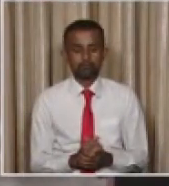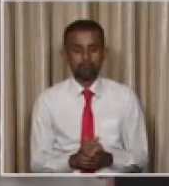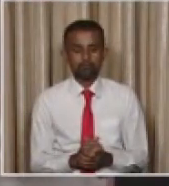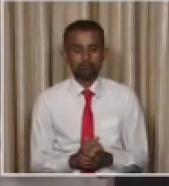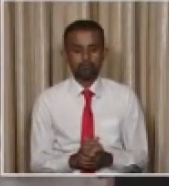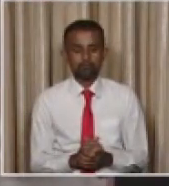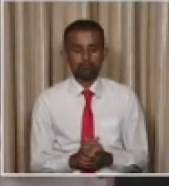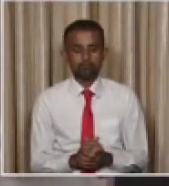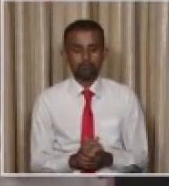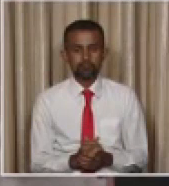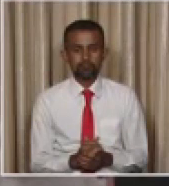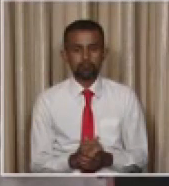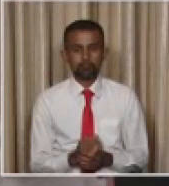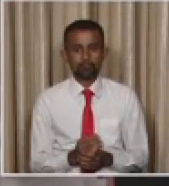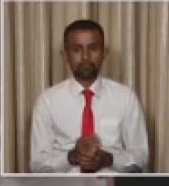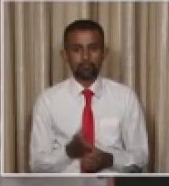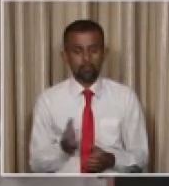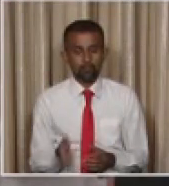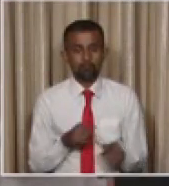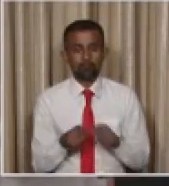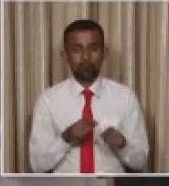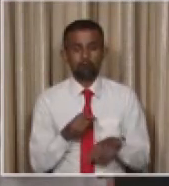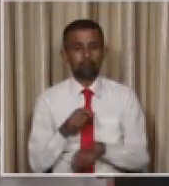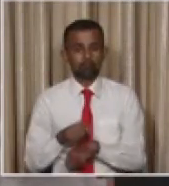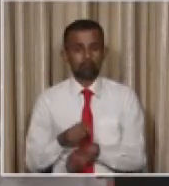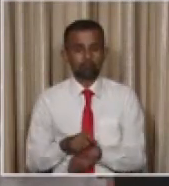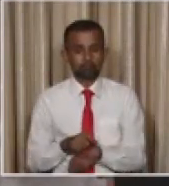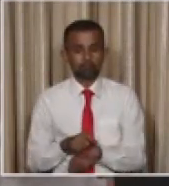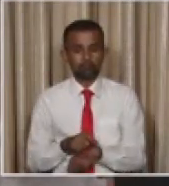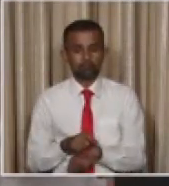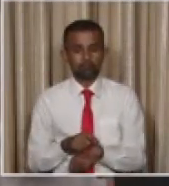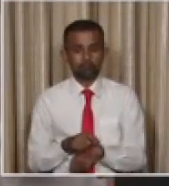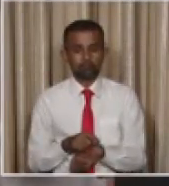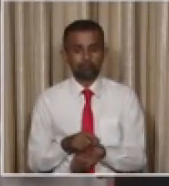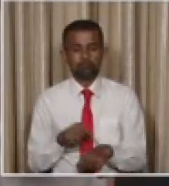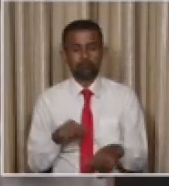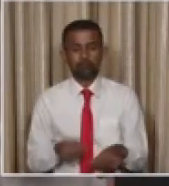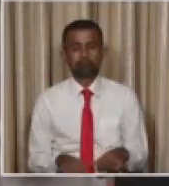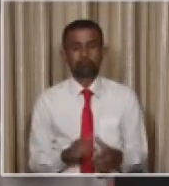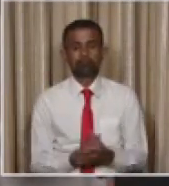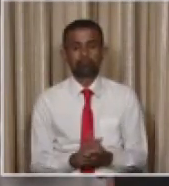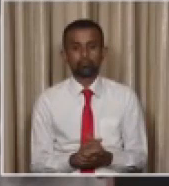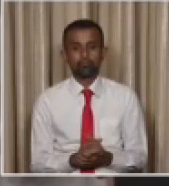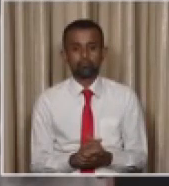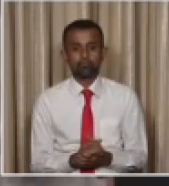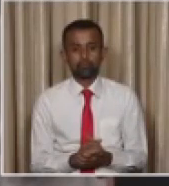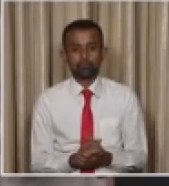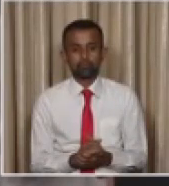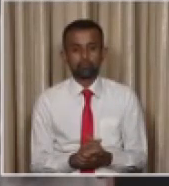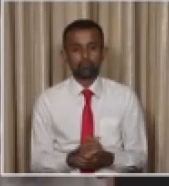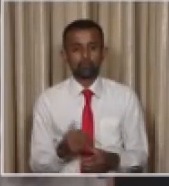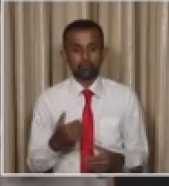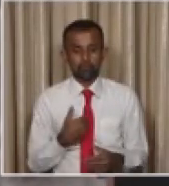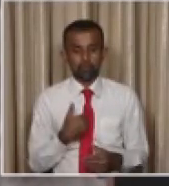that the court can say that we are this money belongs to the provincial council. So we want to get it here. So we have used